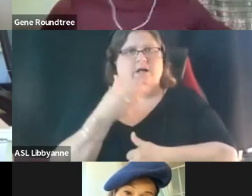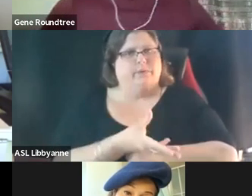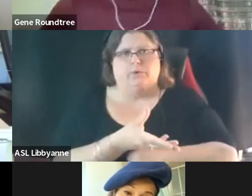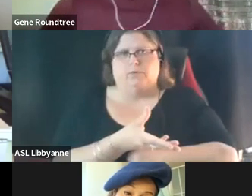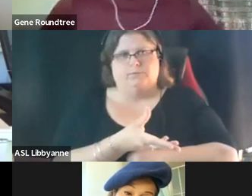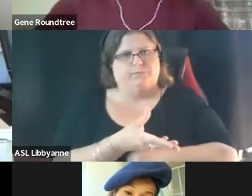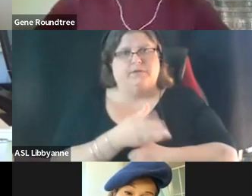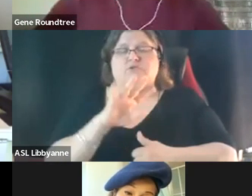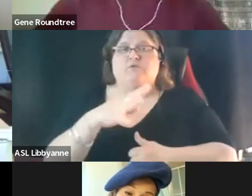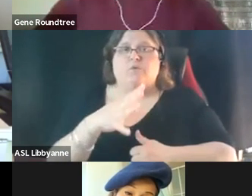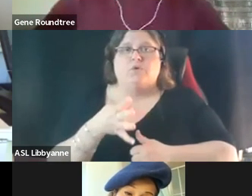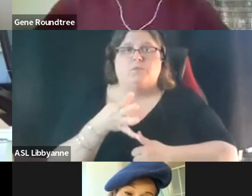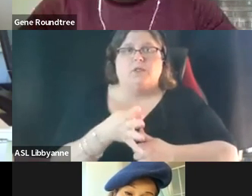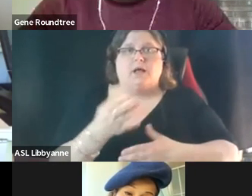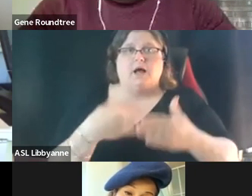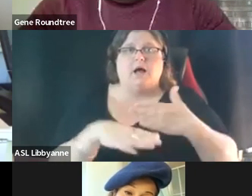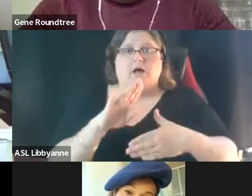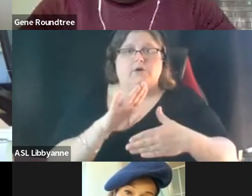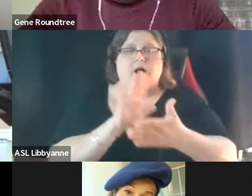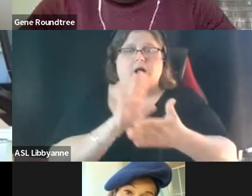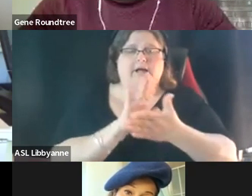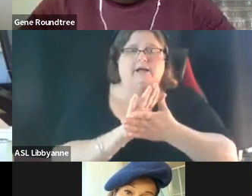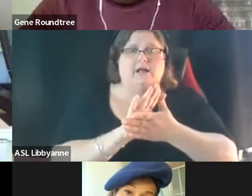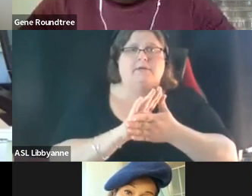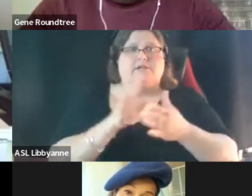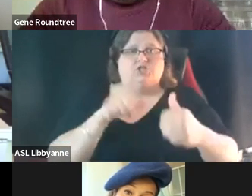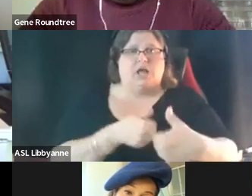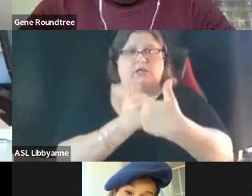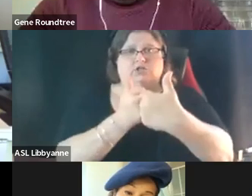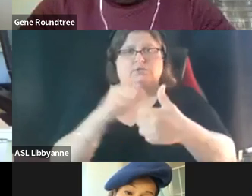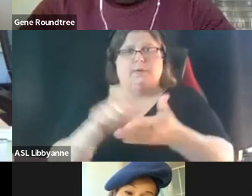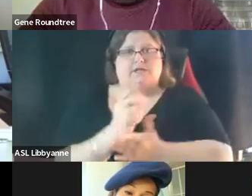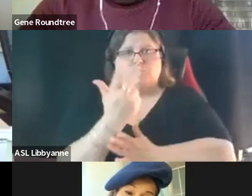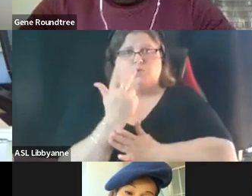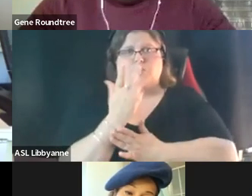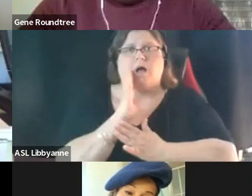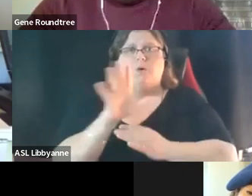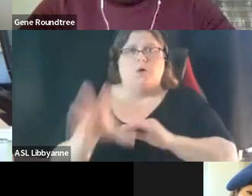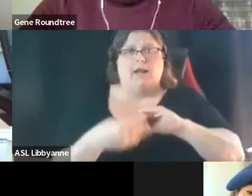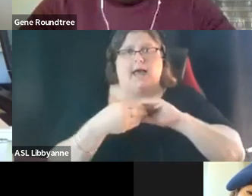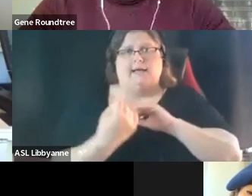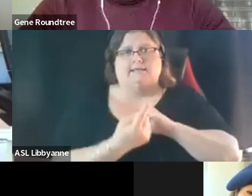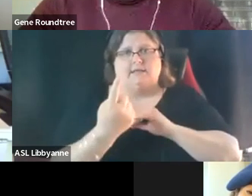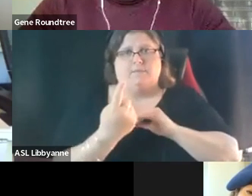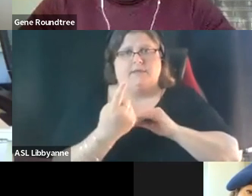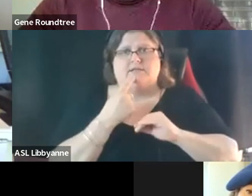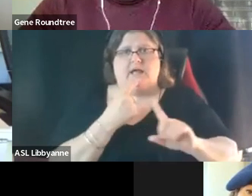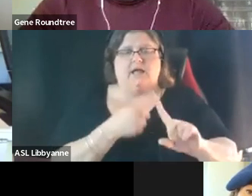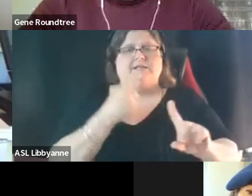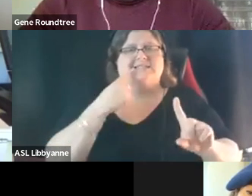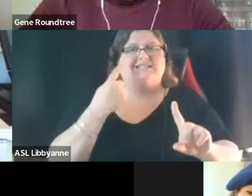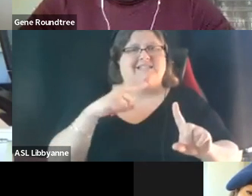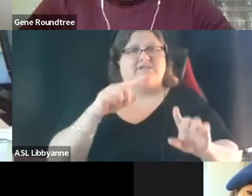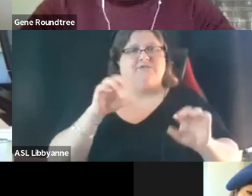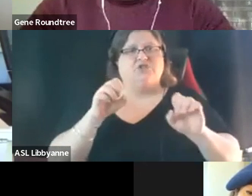fourth bullet under academic challenges on page 3 of the draft description, I would add something so it would read, successfully